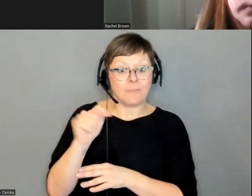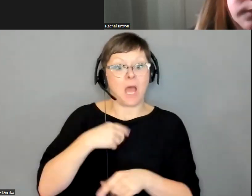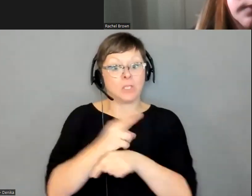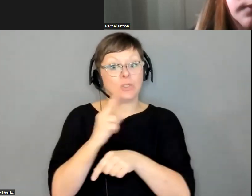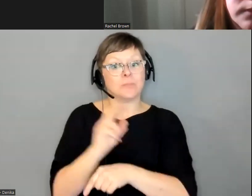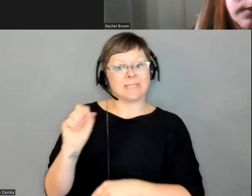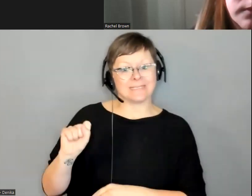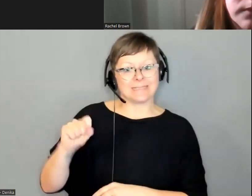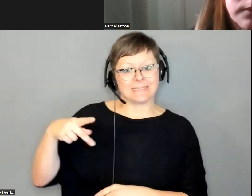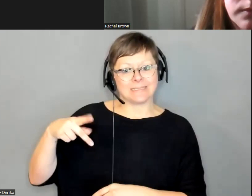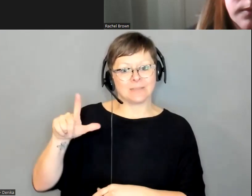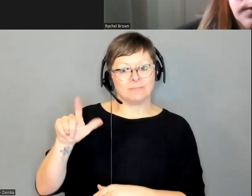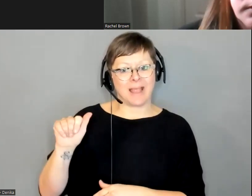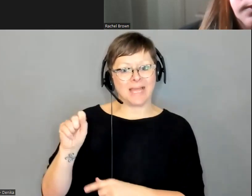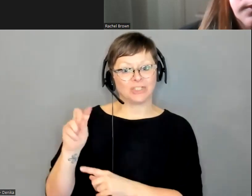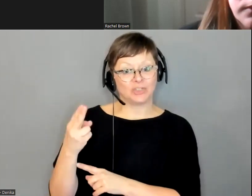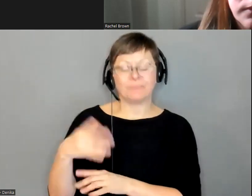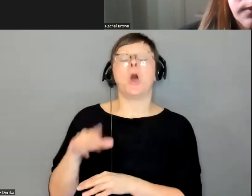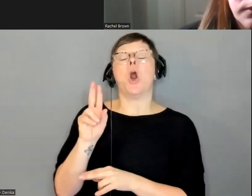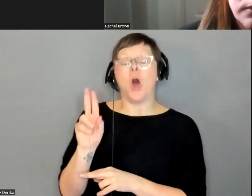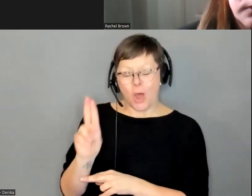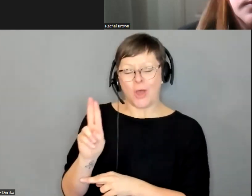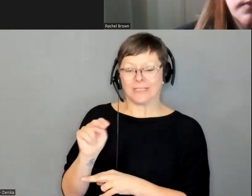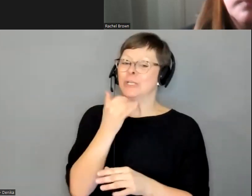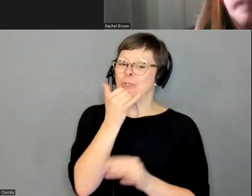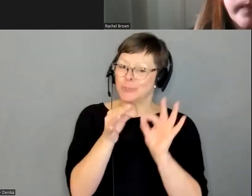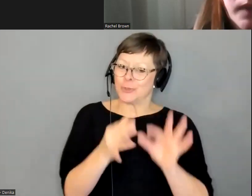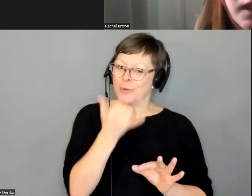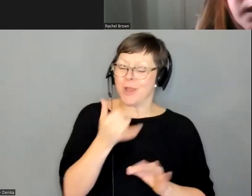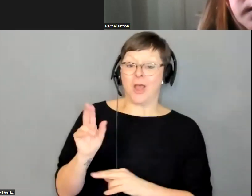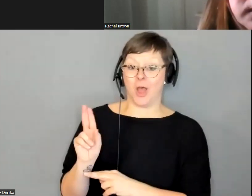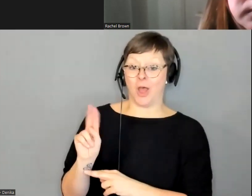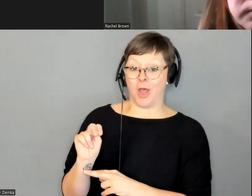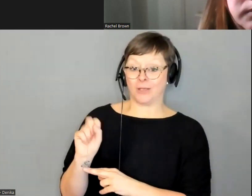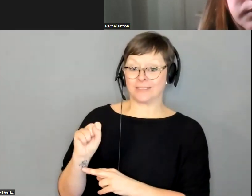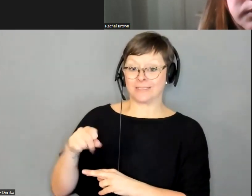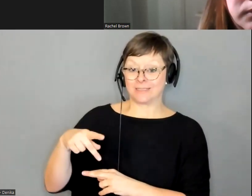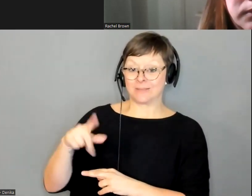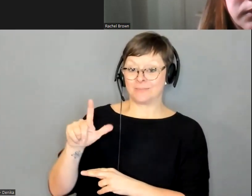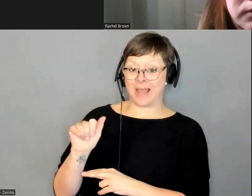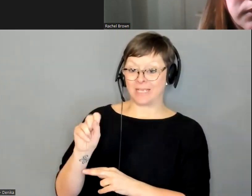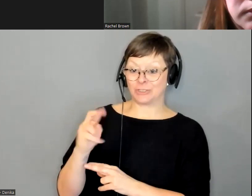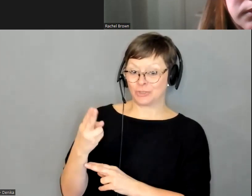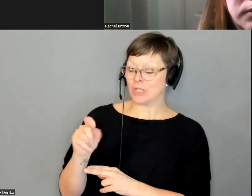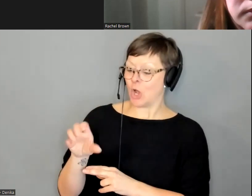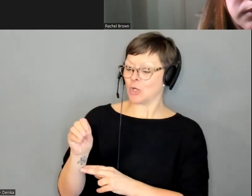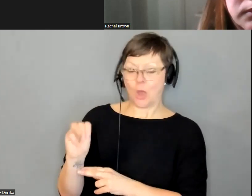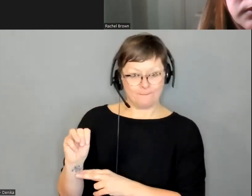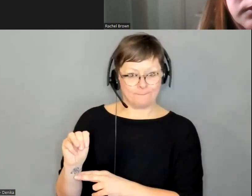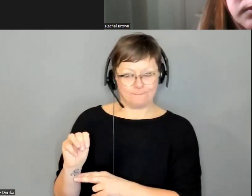images, quick and easy. Unsplash.com, I'll put it in the chat. And it's Creative Commons,